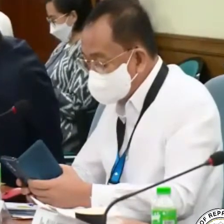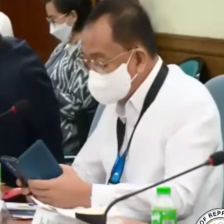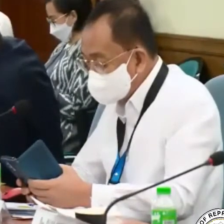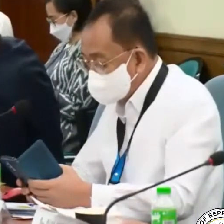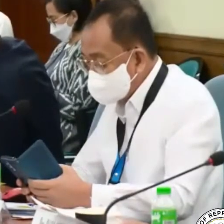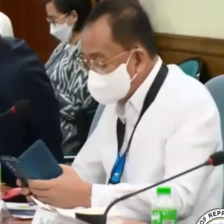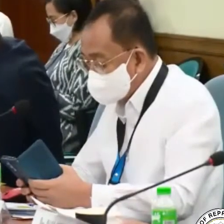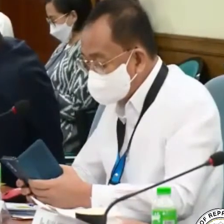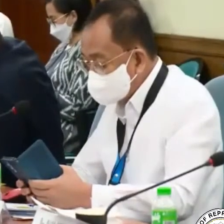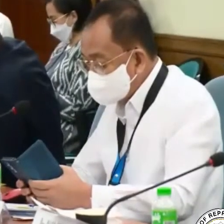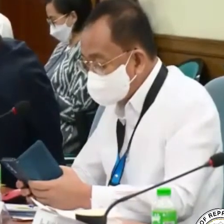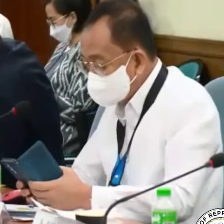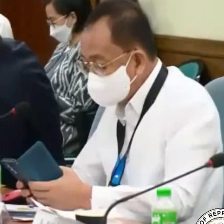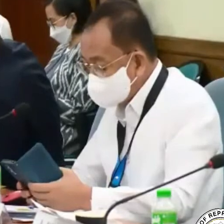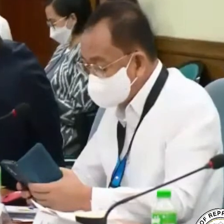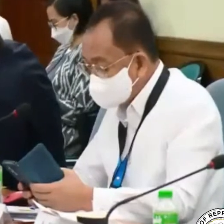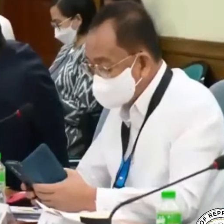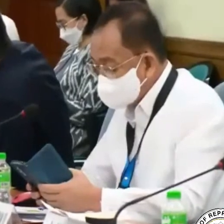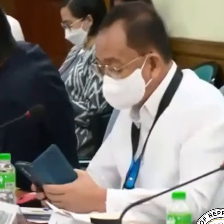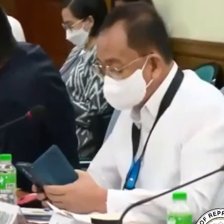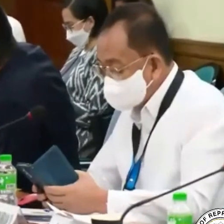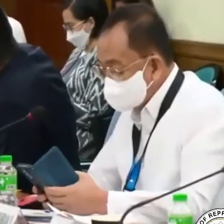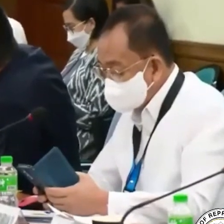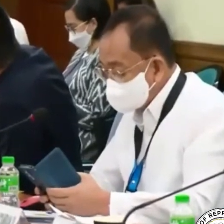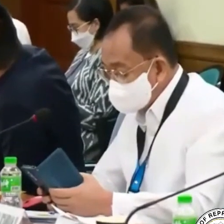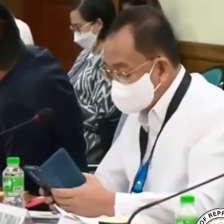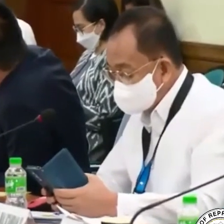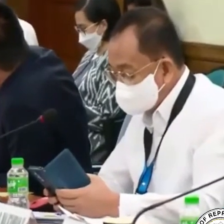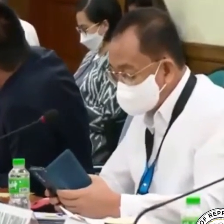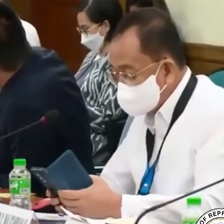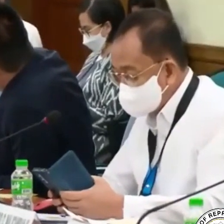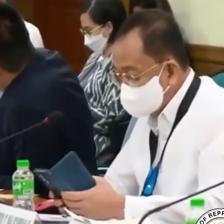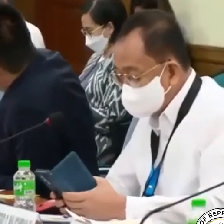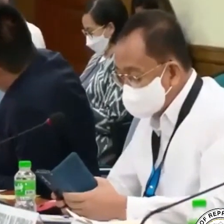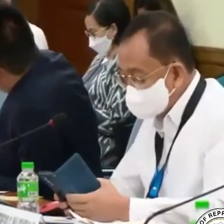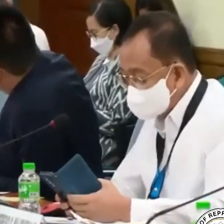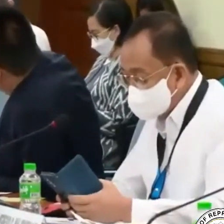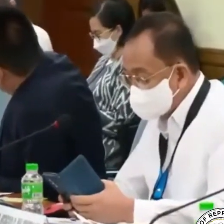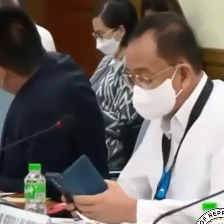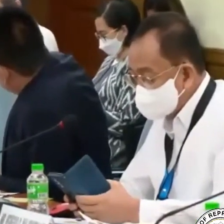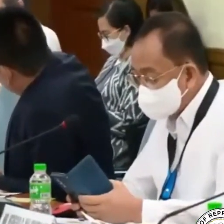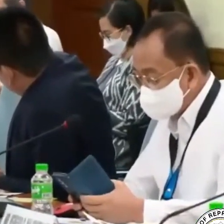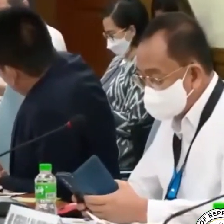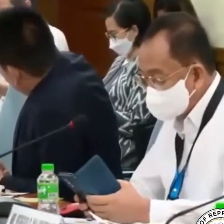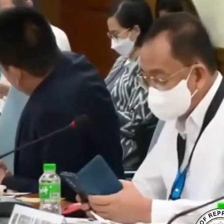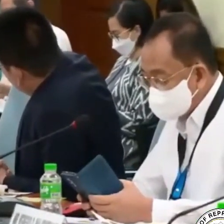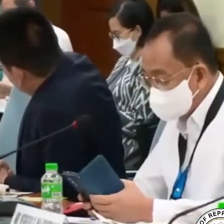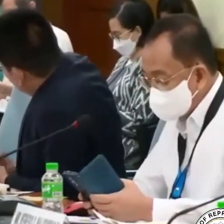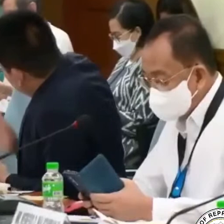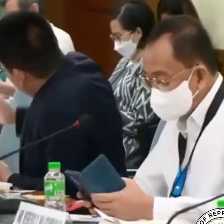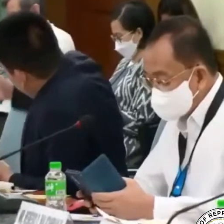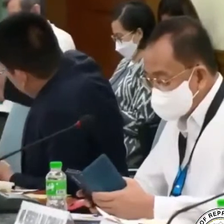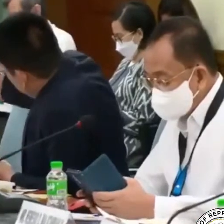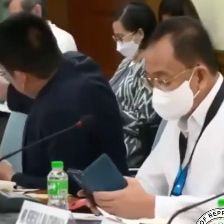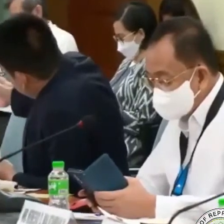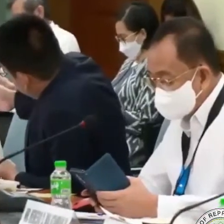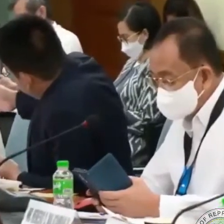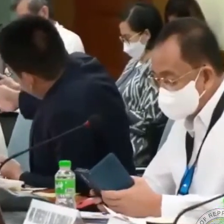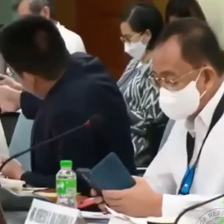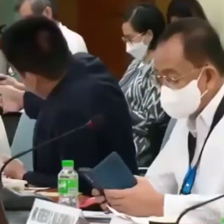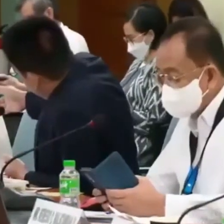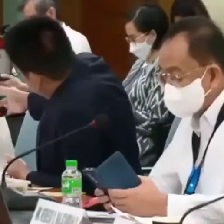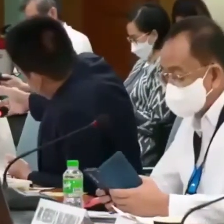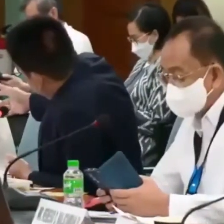in the Senate today. So I think they are in full force in the Senate for purpose of the budget. Honorable Gato, before I